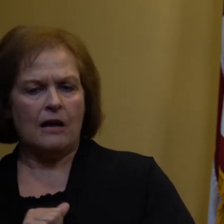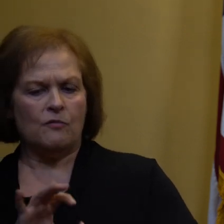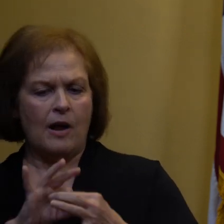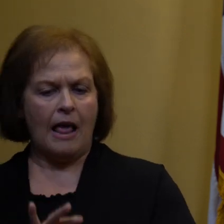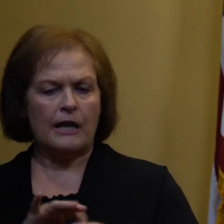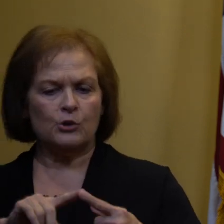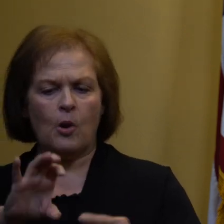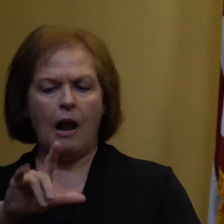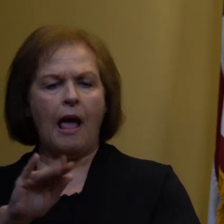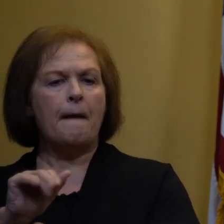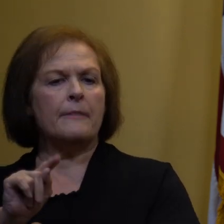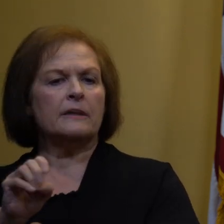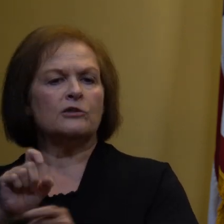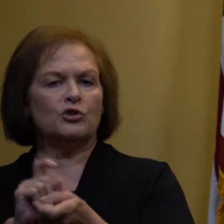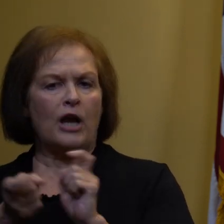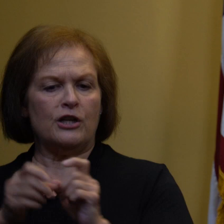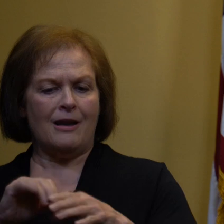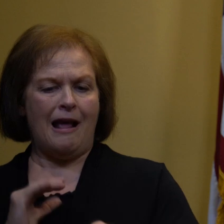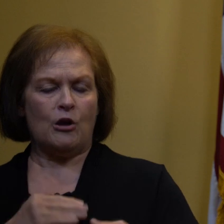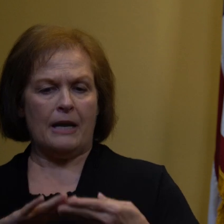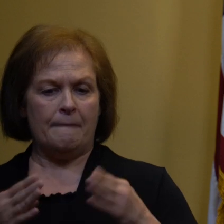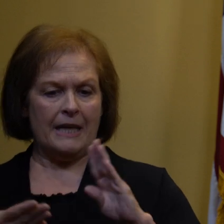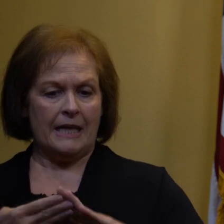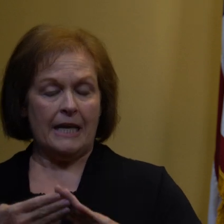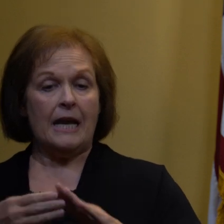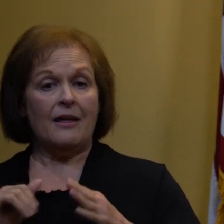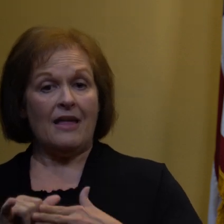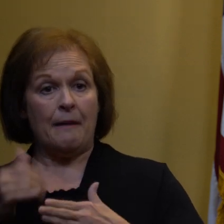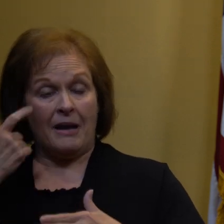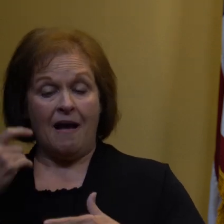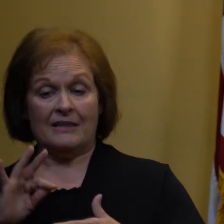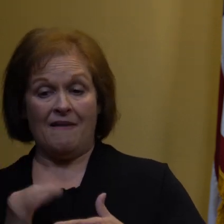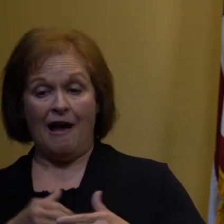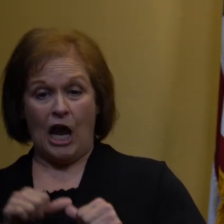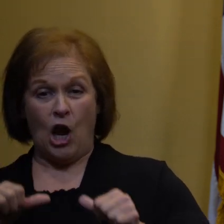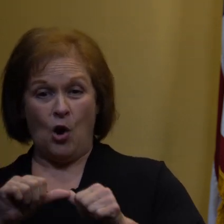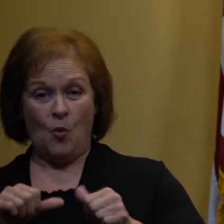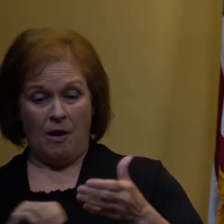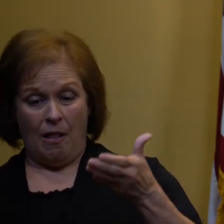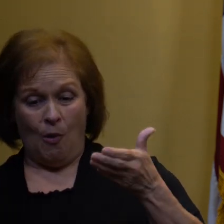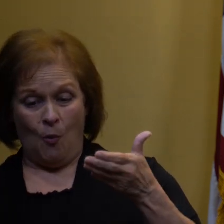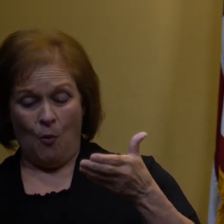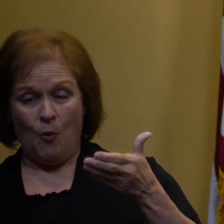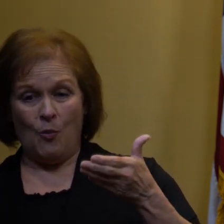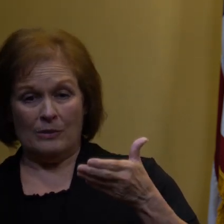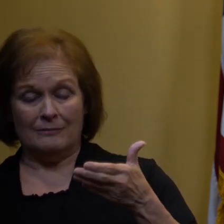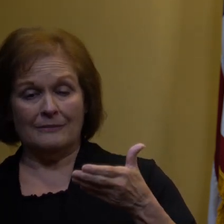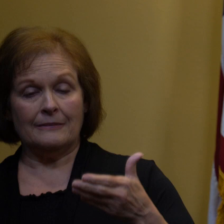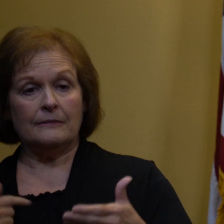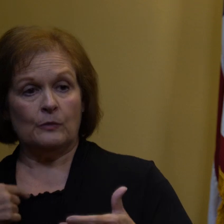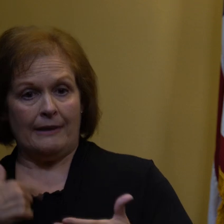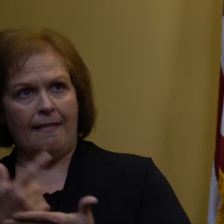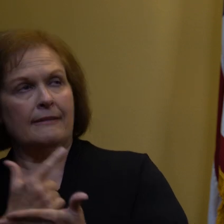to climate change in our community. And as a low-lying coastal city, we have lessons that we have